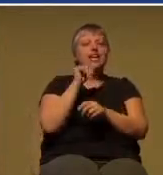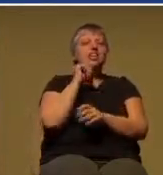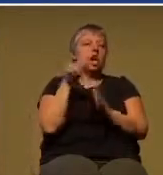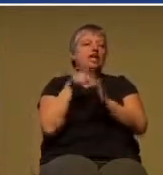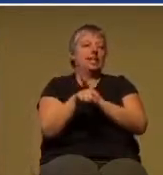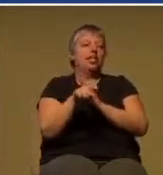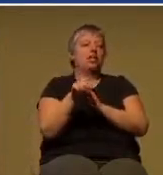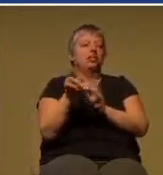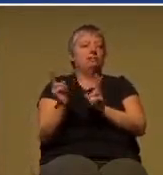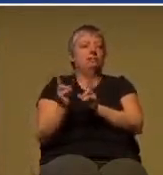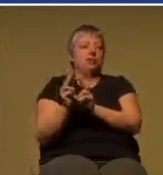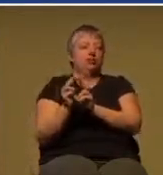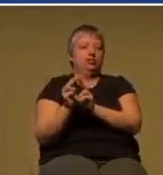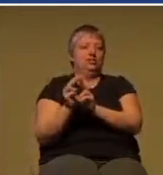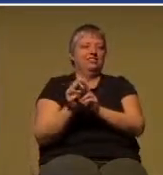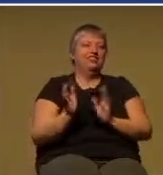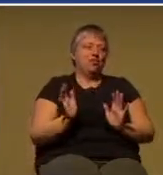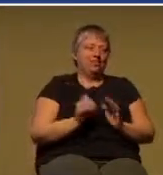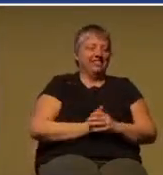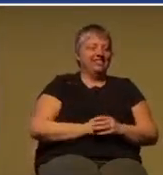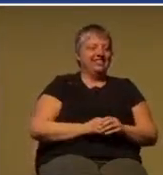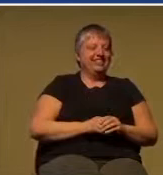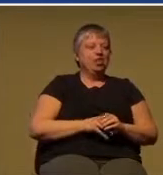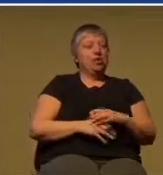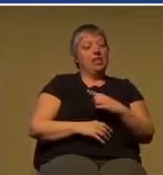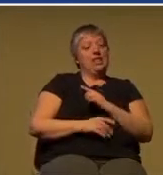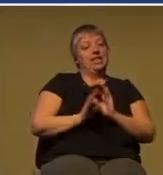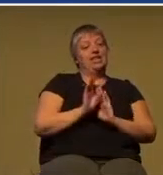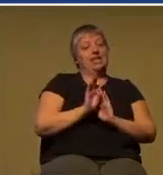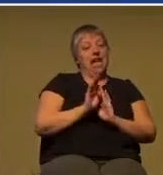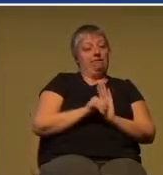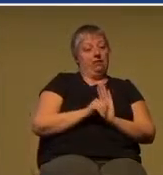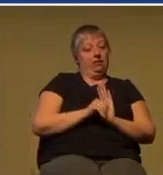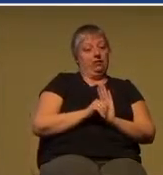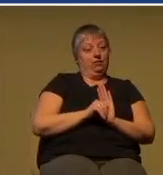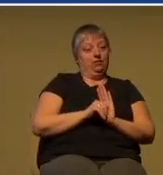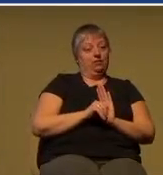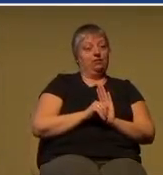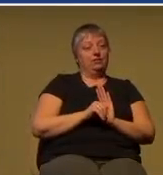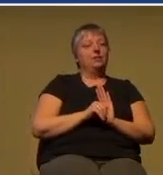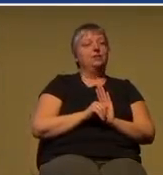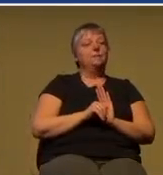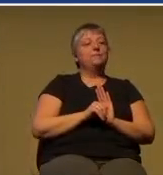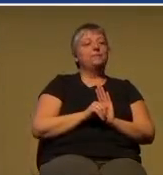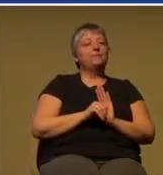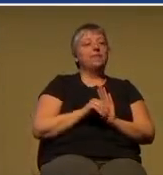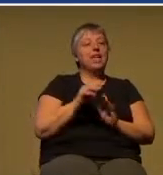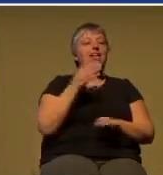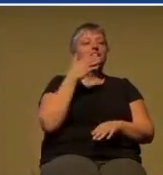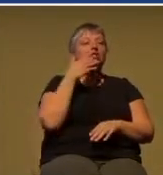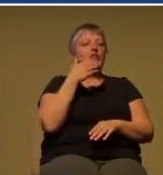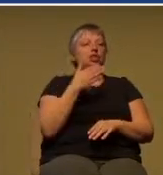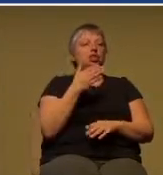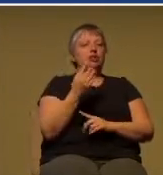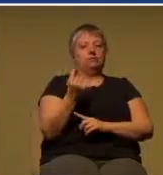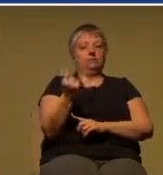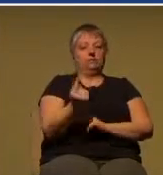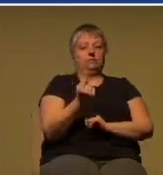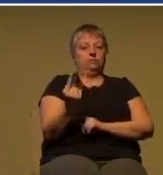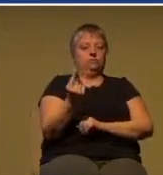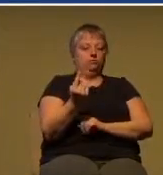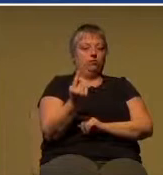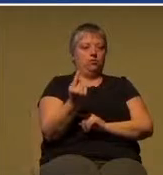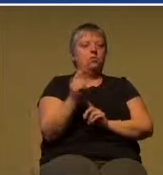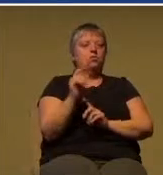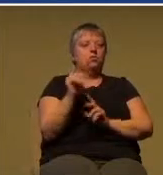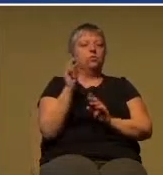your spouse. So this is 30 minutes when this is a good standalone teaching that we hope you